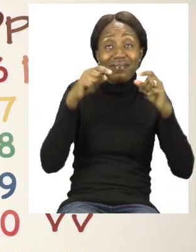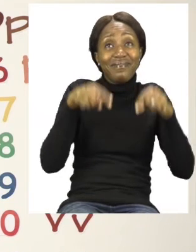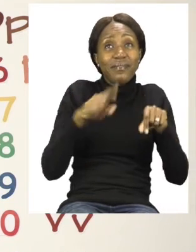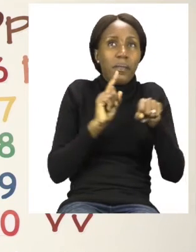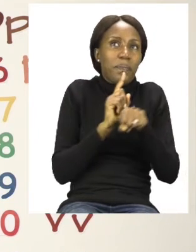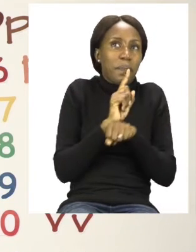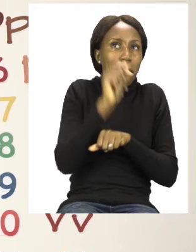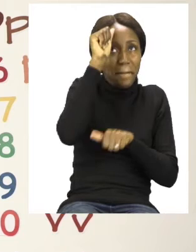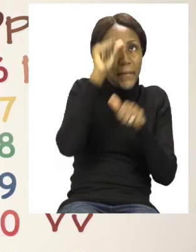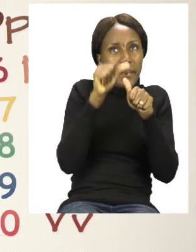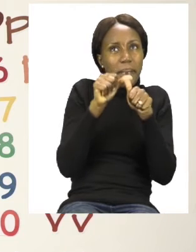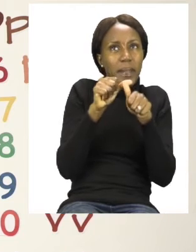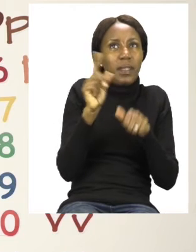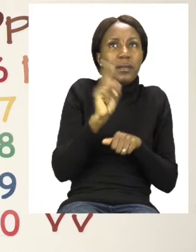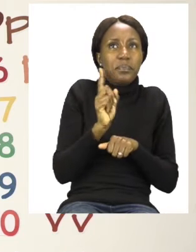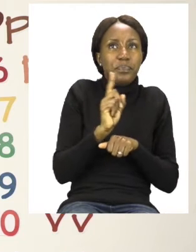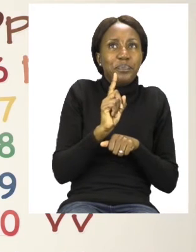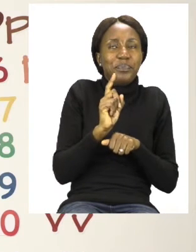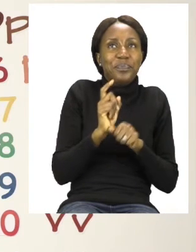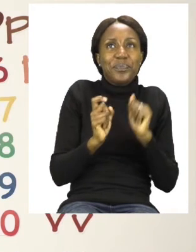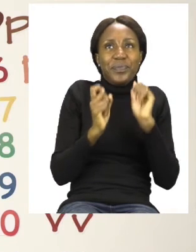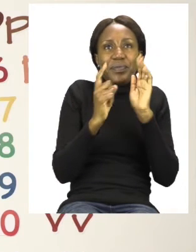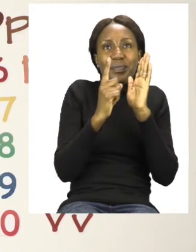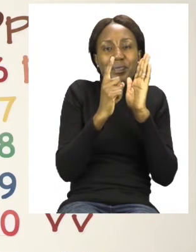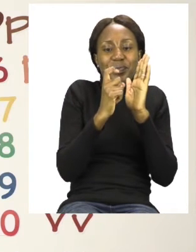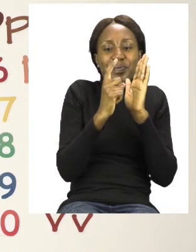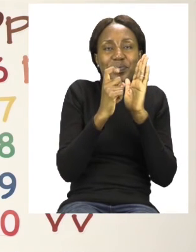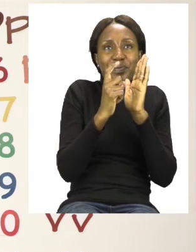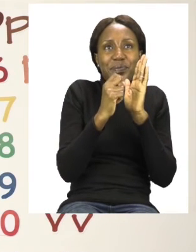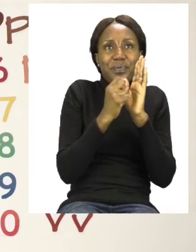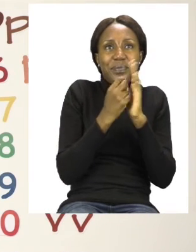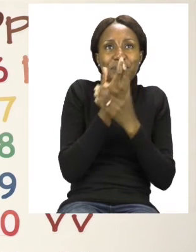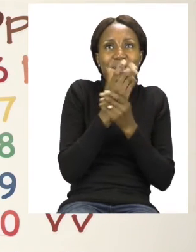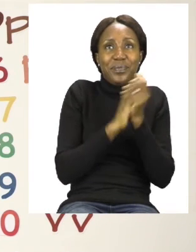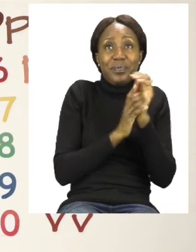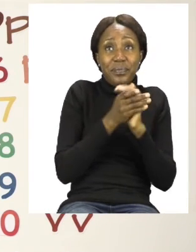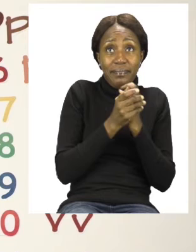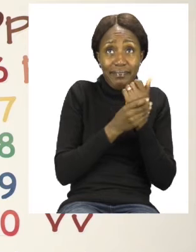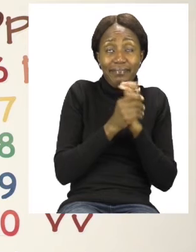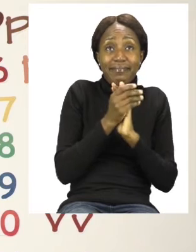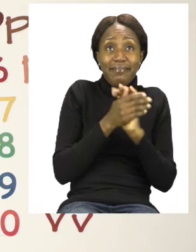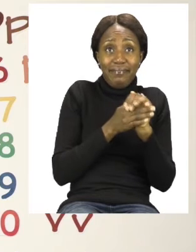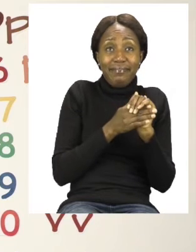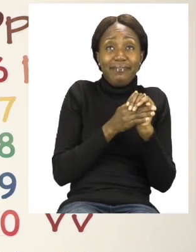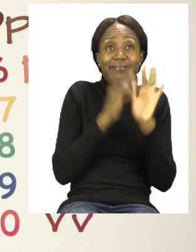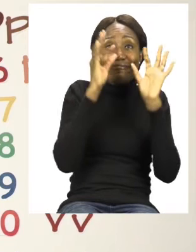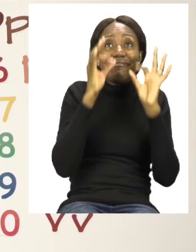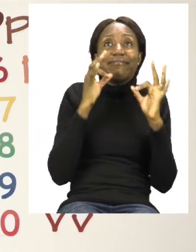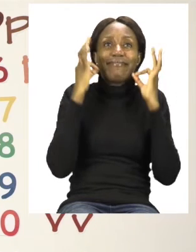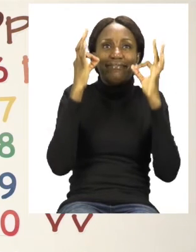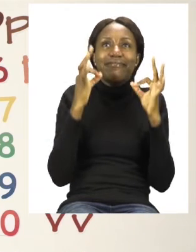girls, we need to sanitize. So let us take our sanitizer and sing our